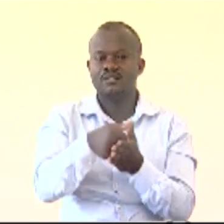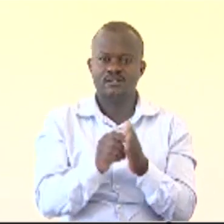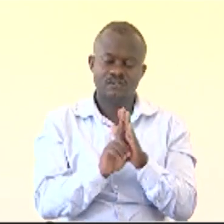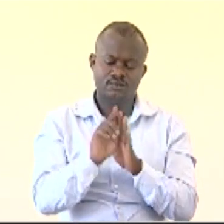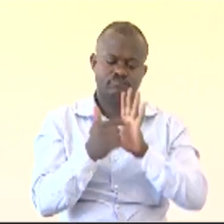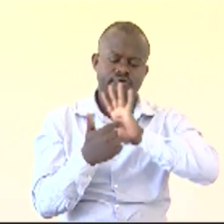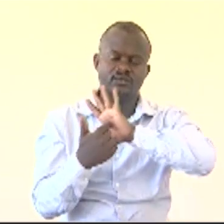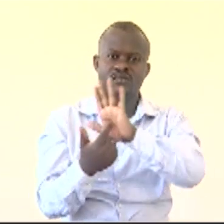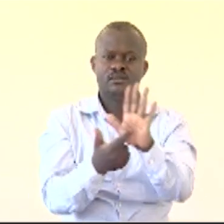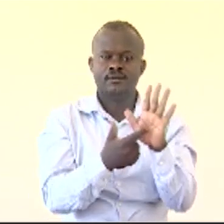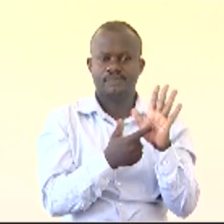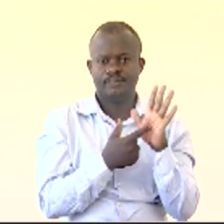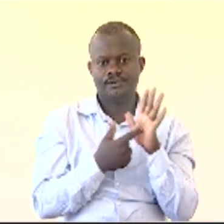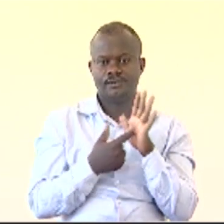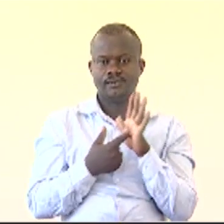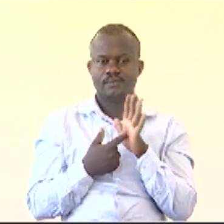symptoms.